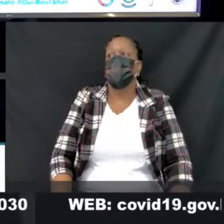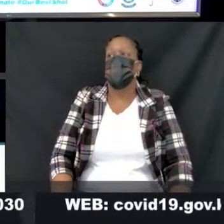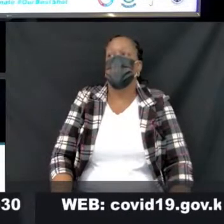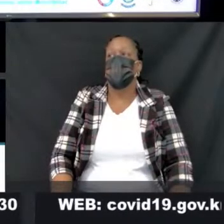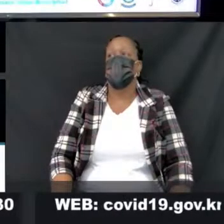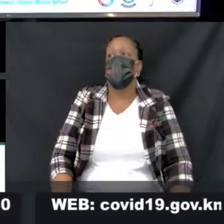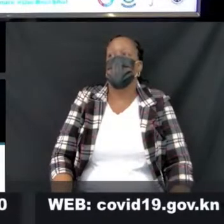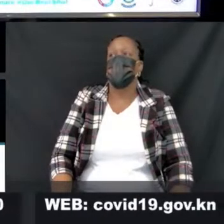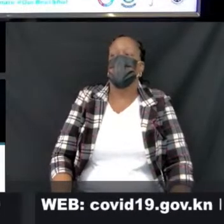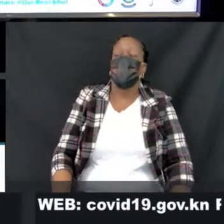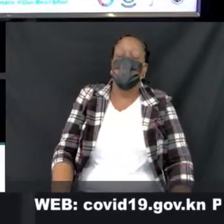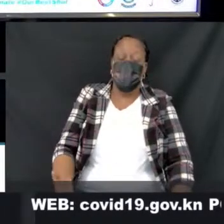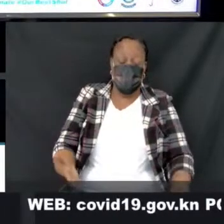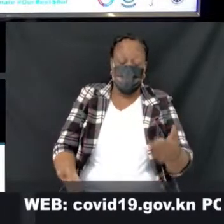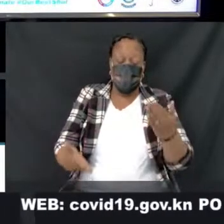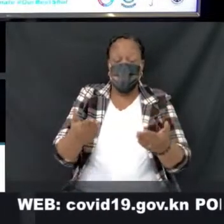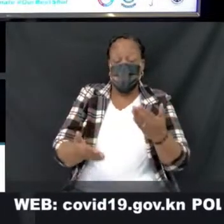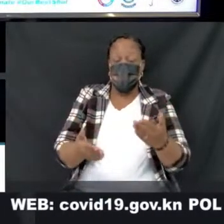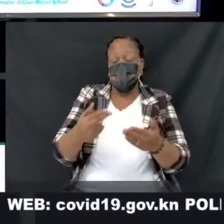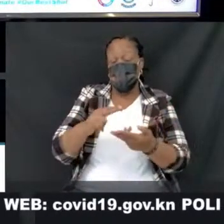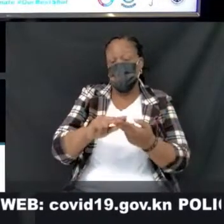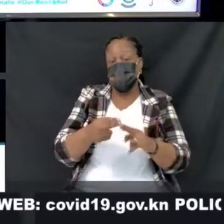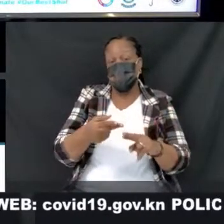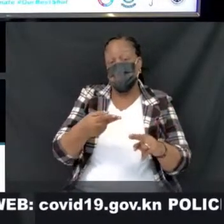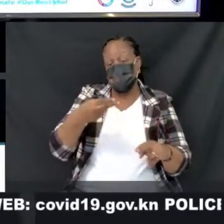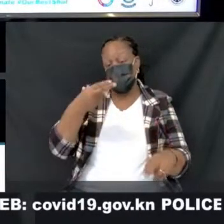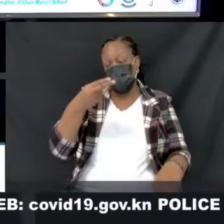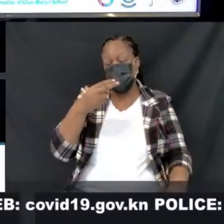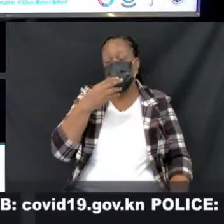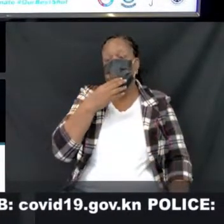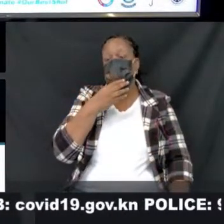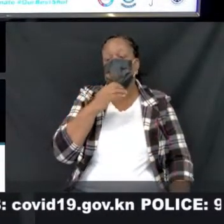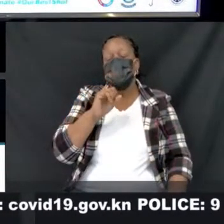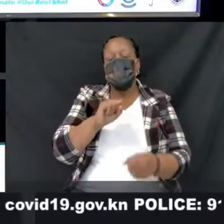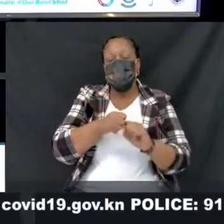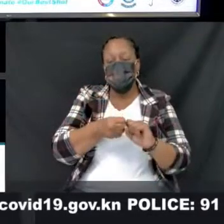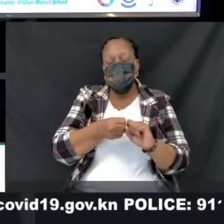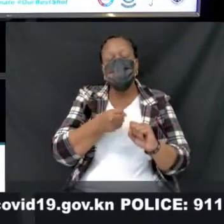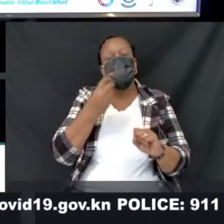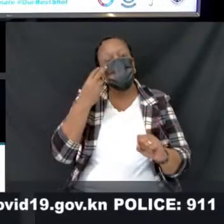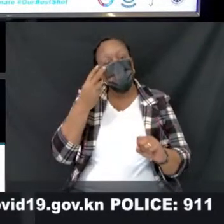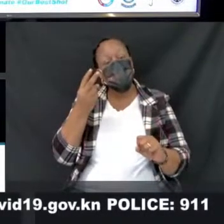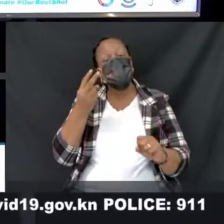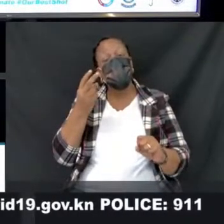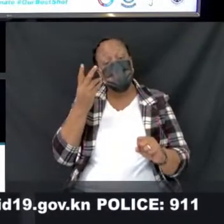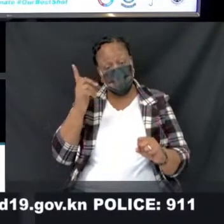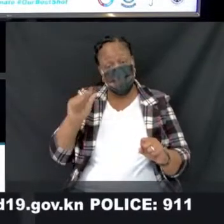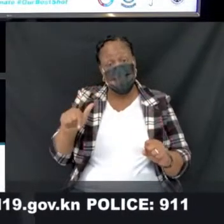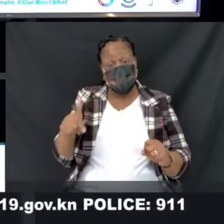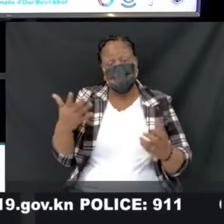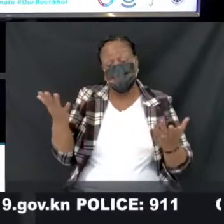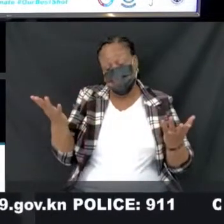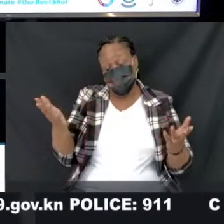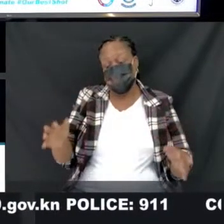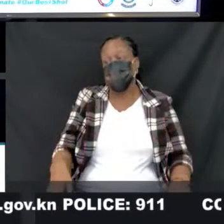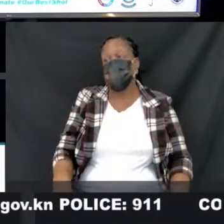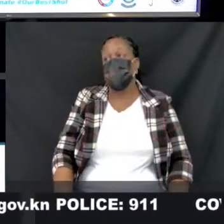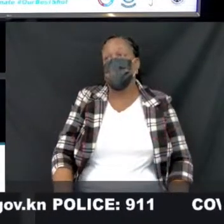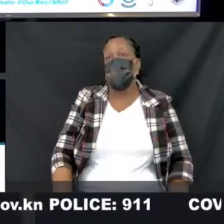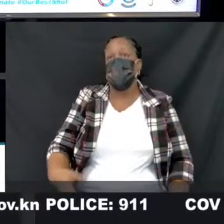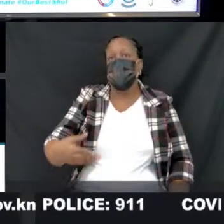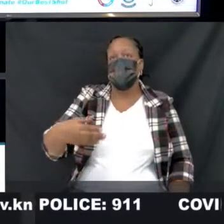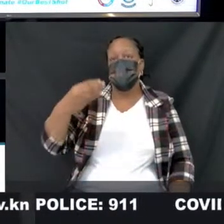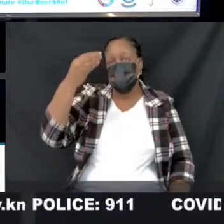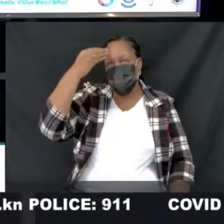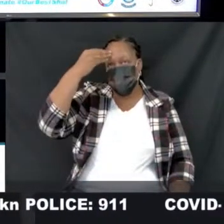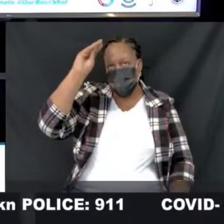can be reviewed, and we need to have football, and we all agreed that we will do our best to facilitate the resumption